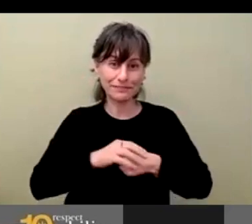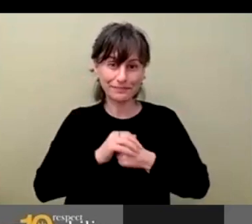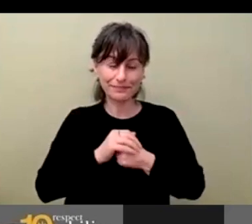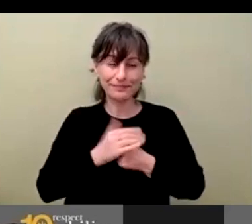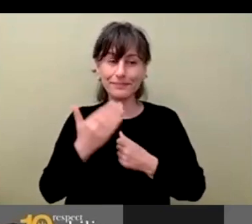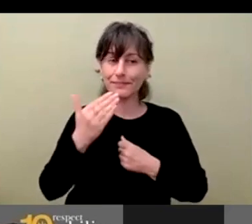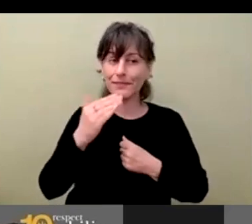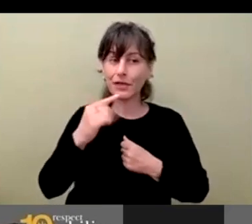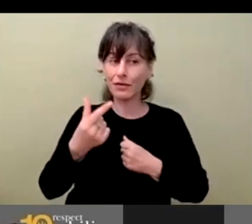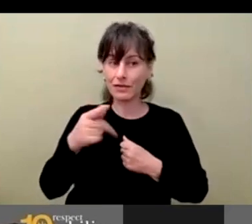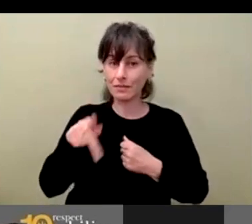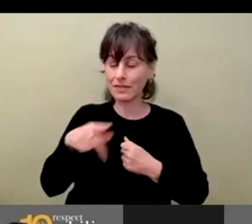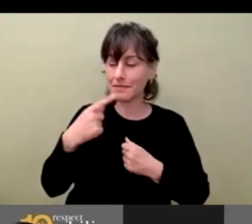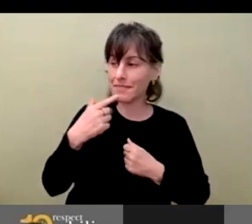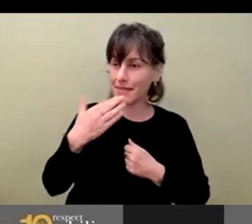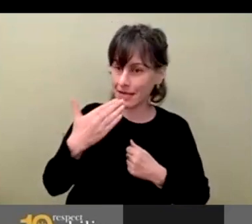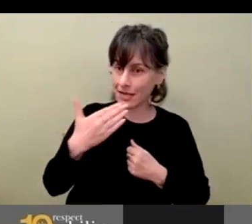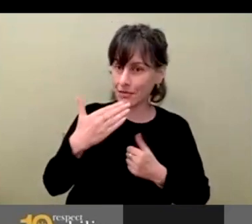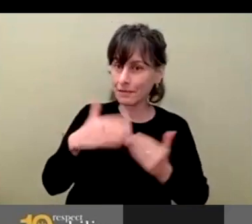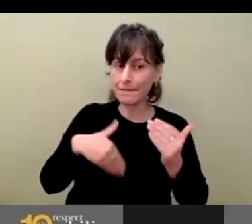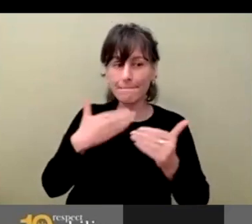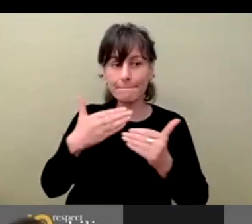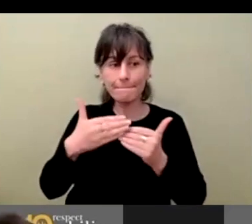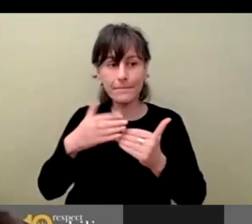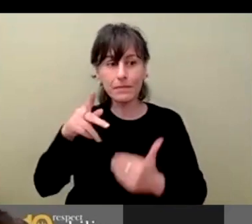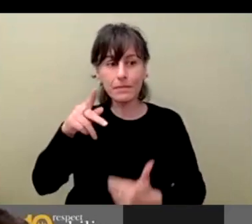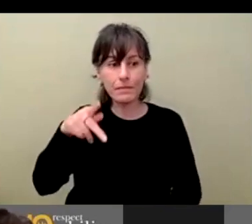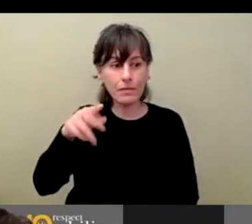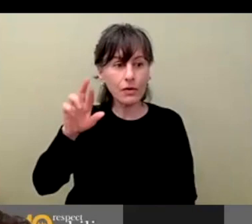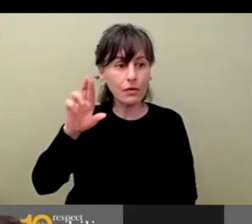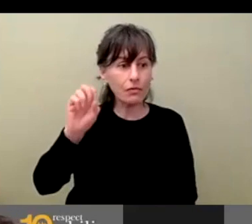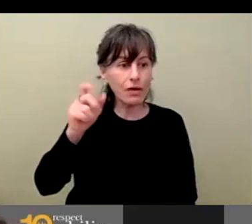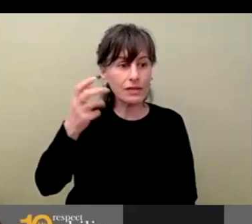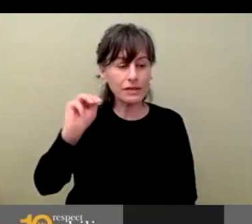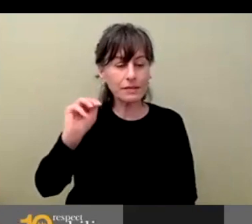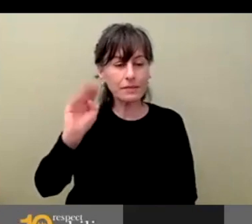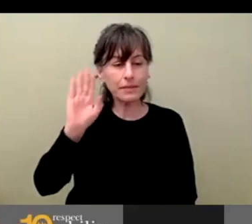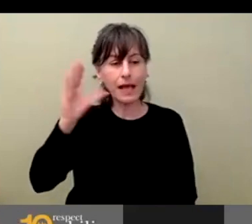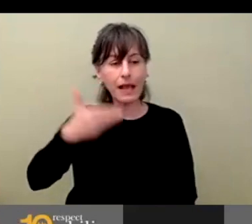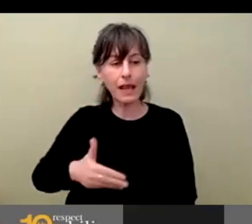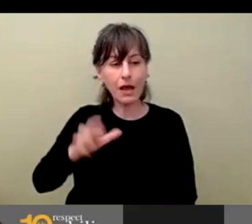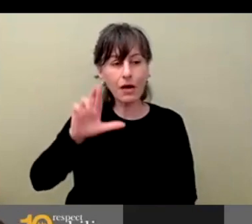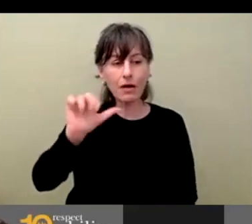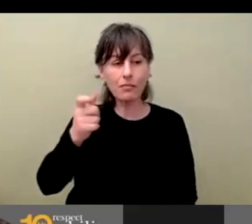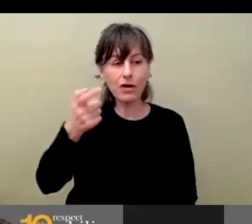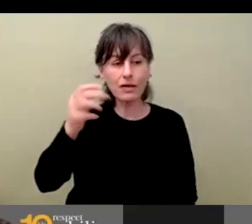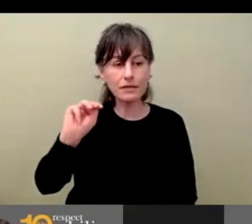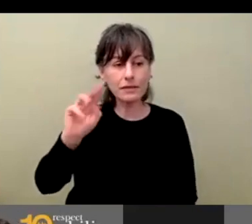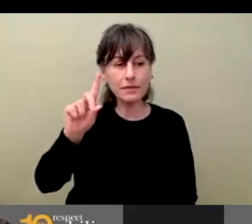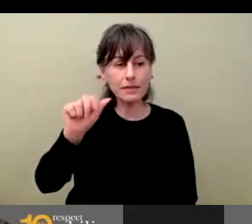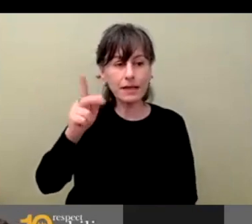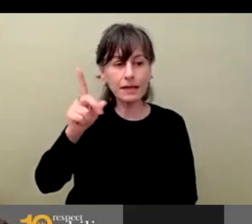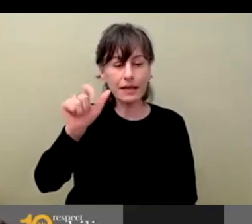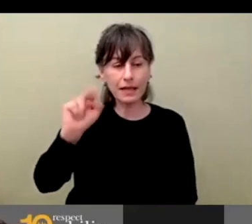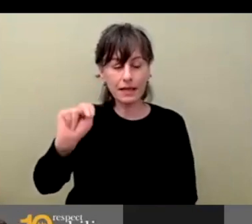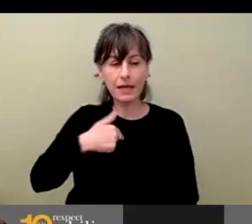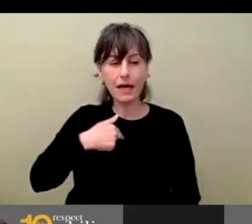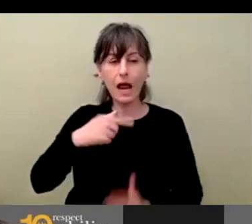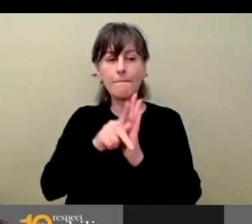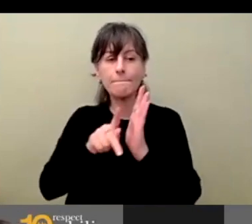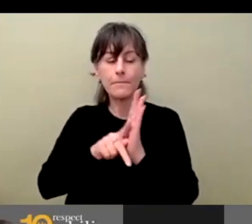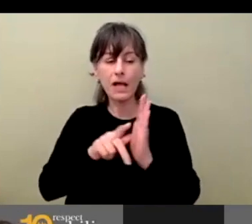Thank you, Jake. Rostam. Hello, everybody. My name is Rostam Dadian. I am the Policy Associate here